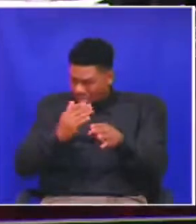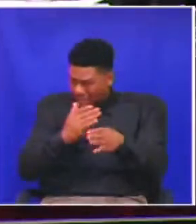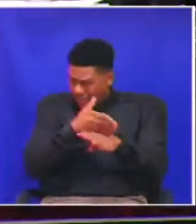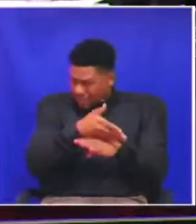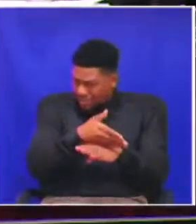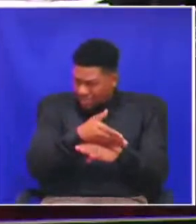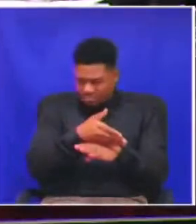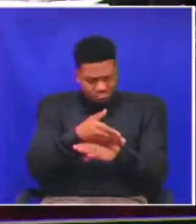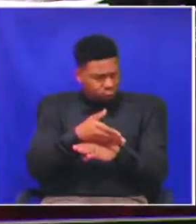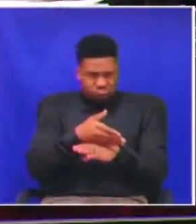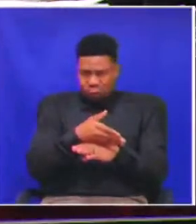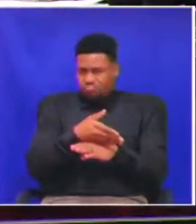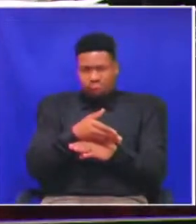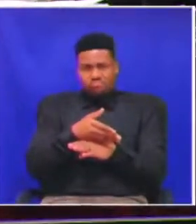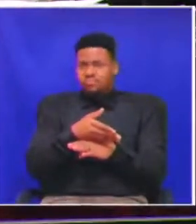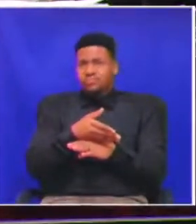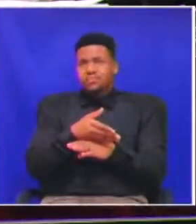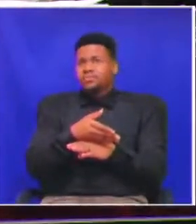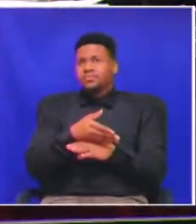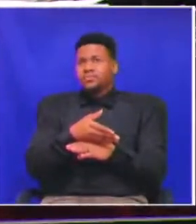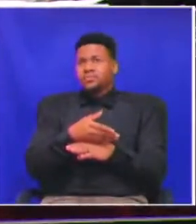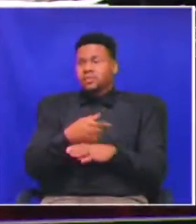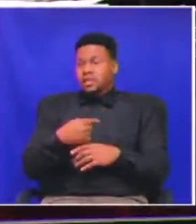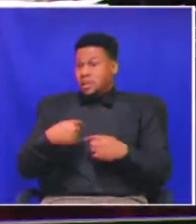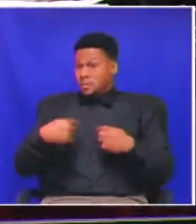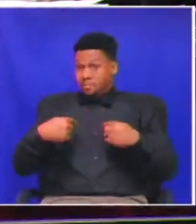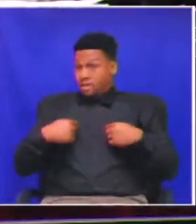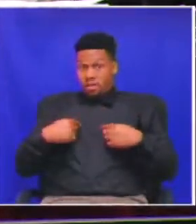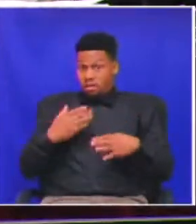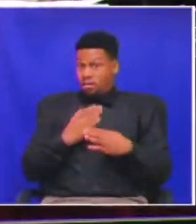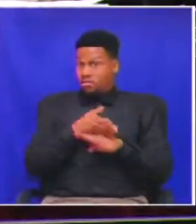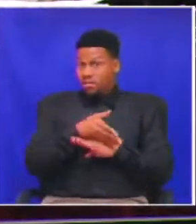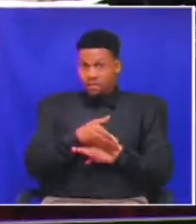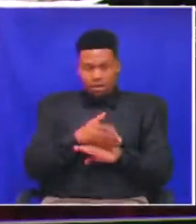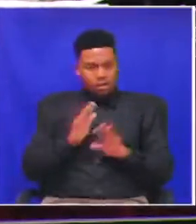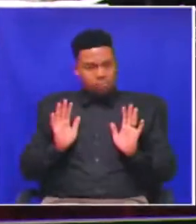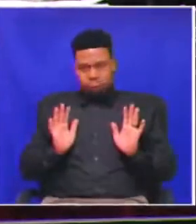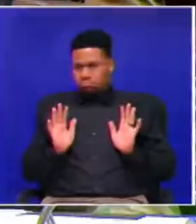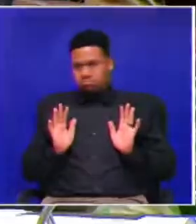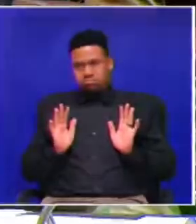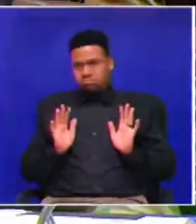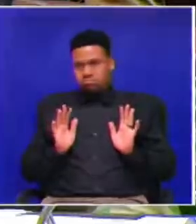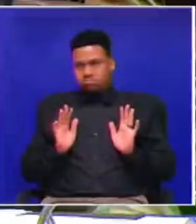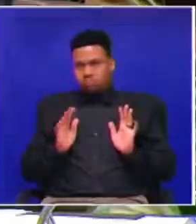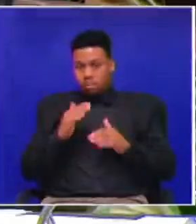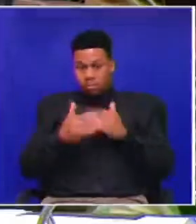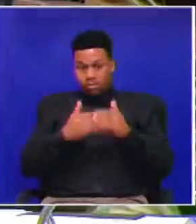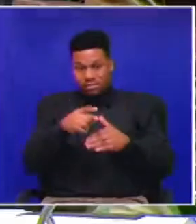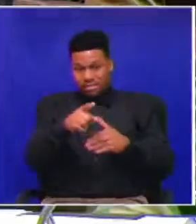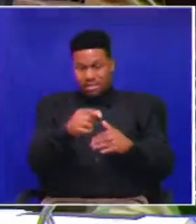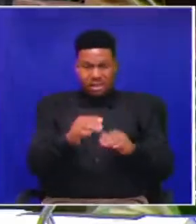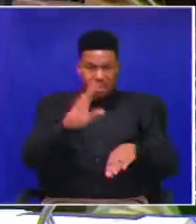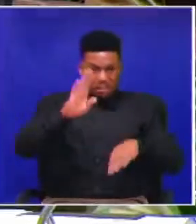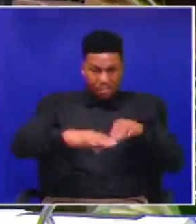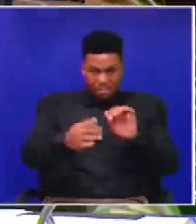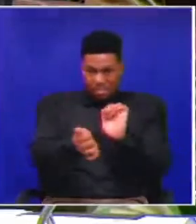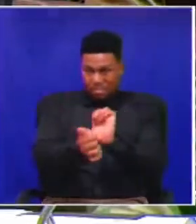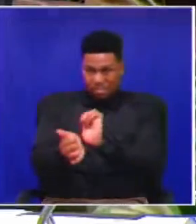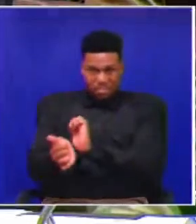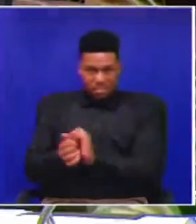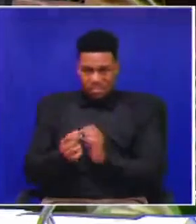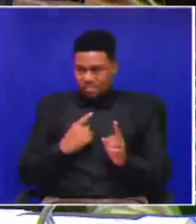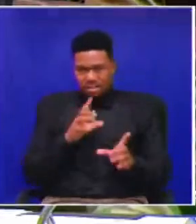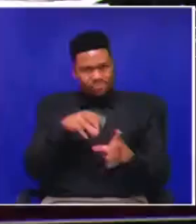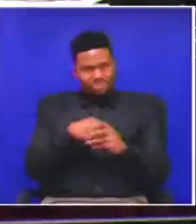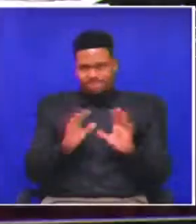And I do not interfere in prosecutorial matters. I have made